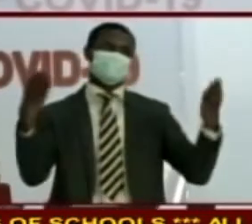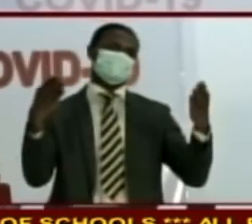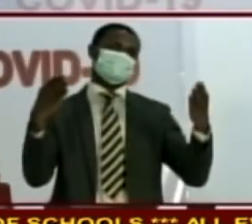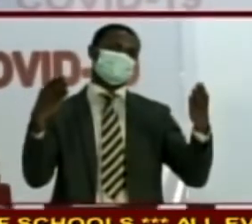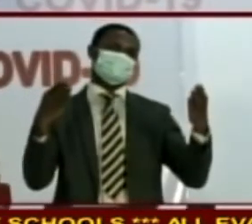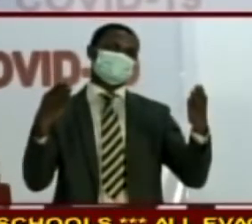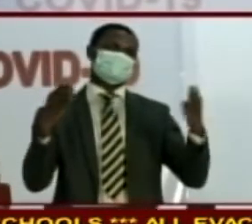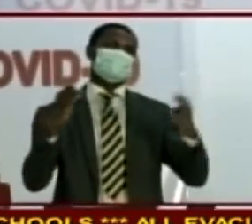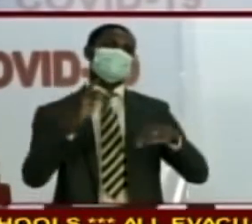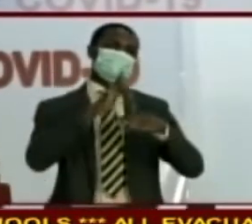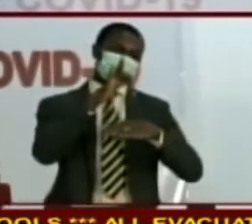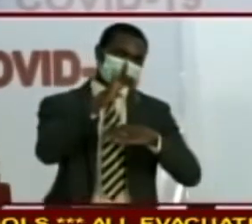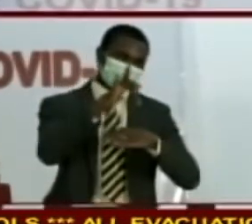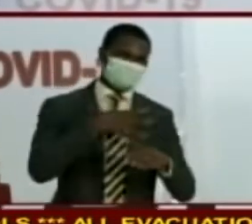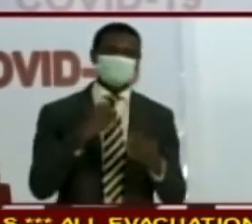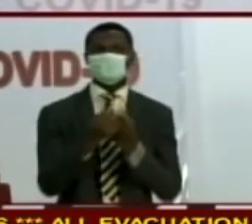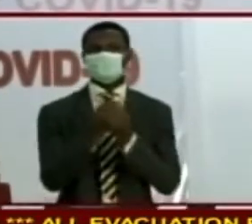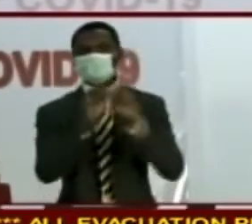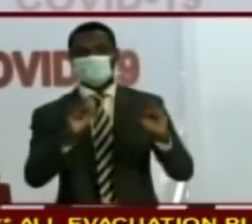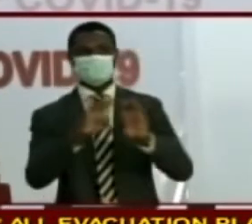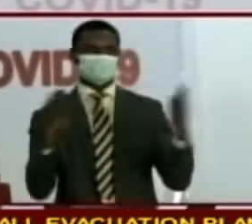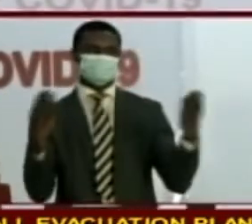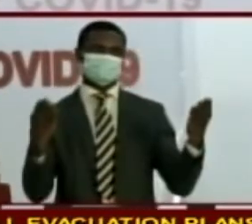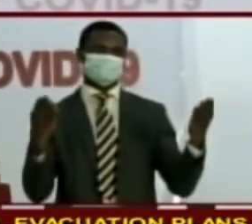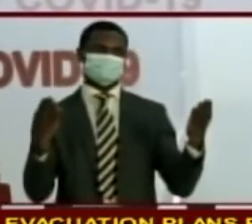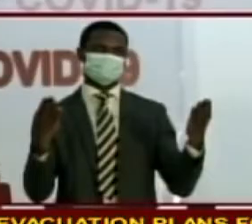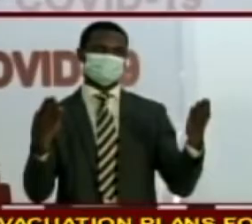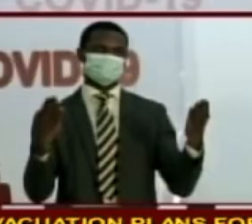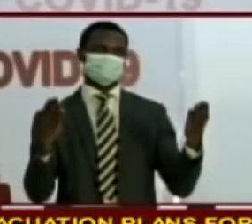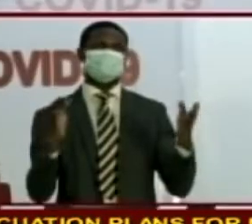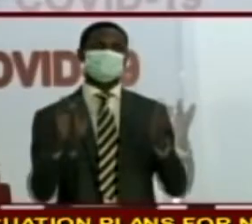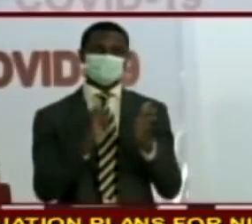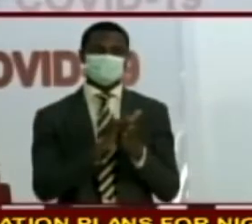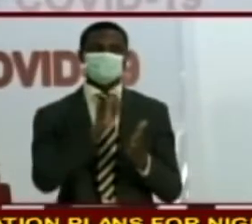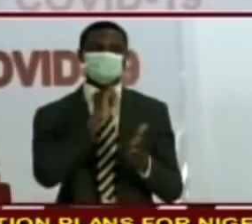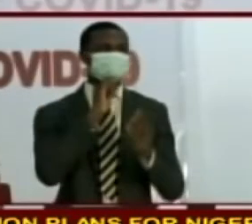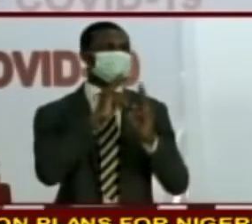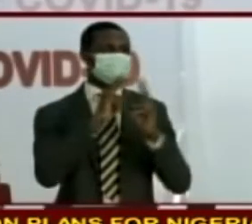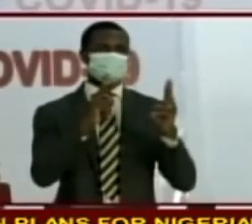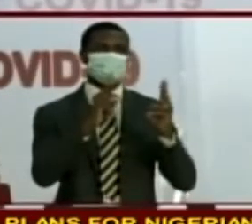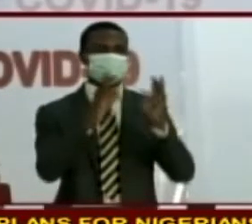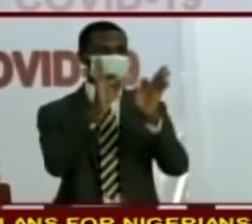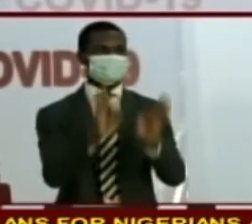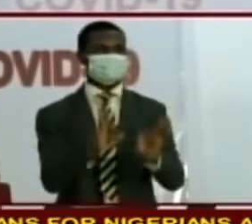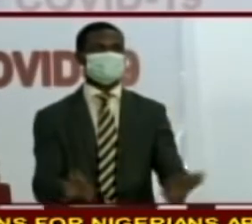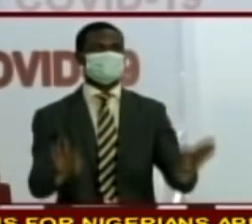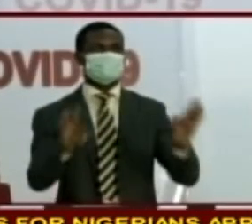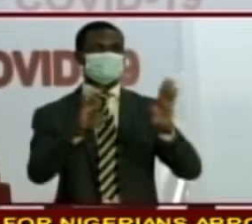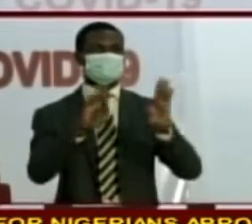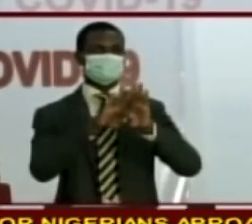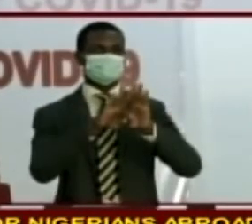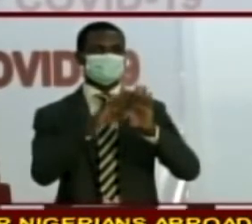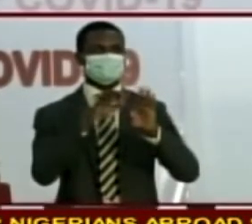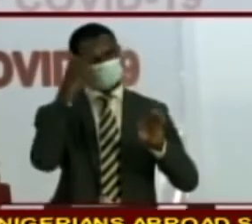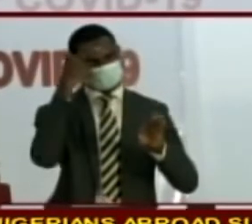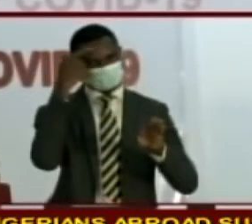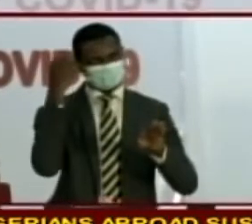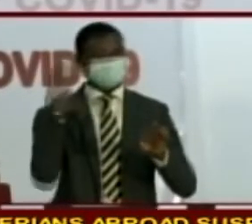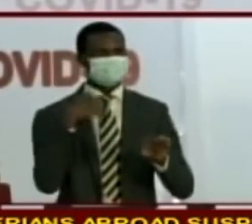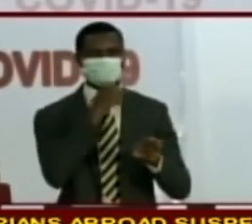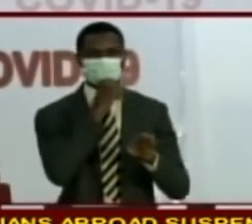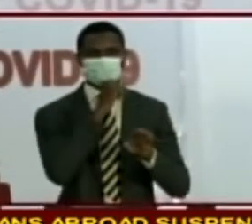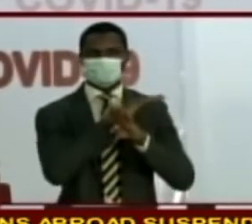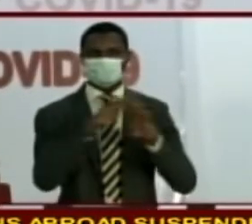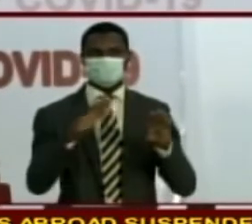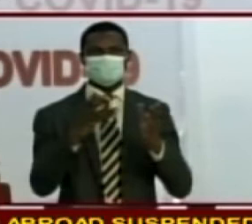An early and safe reopening. That is very, very important, because we do not want to use